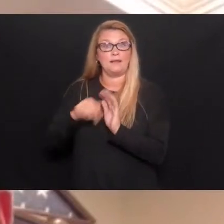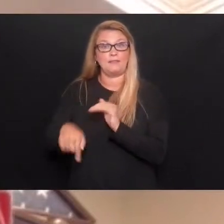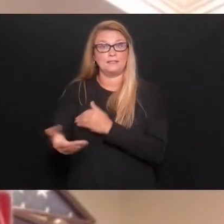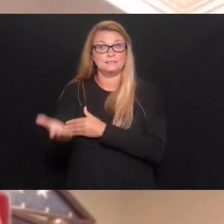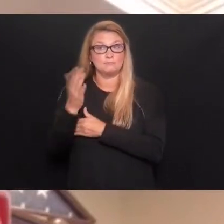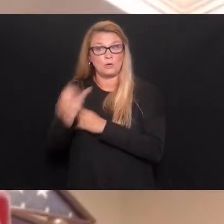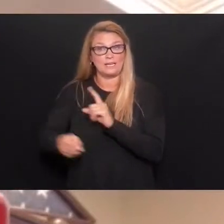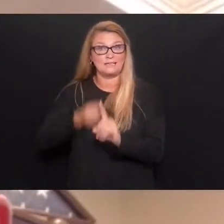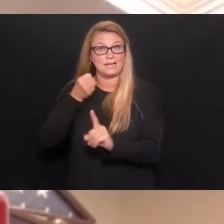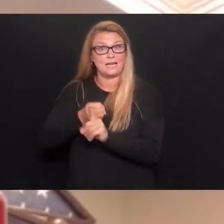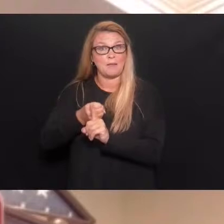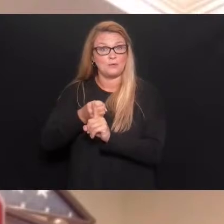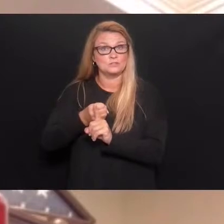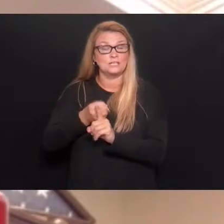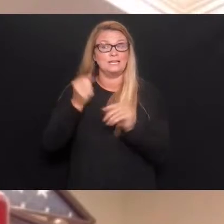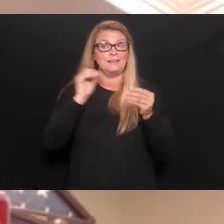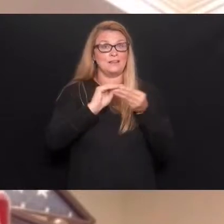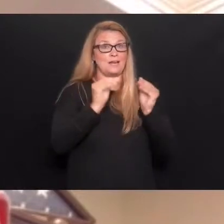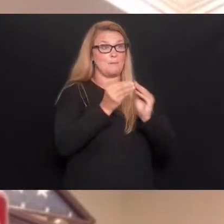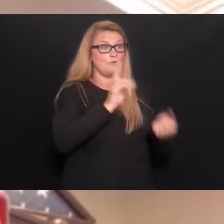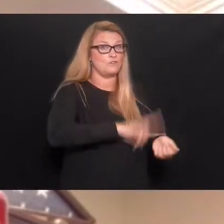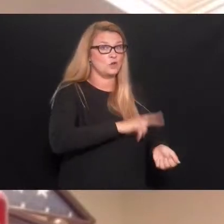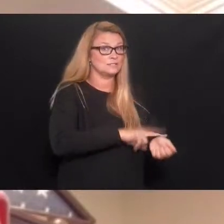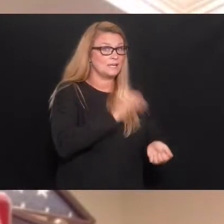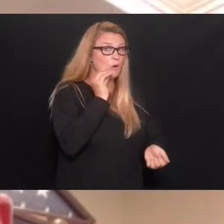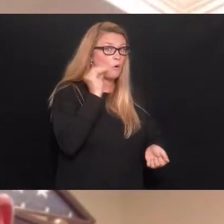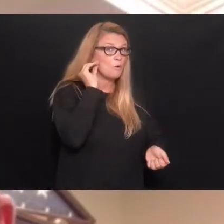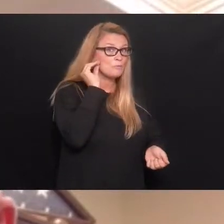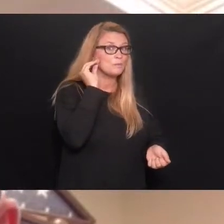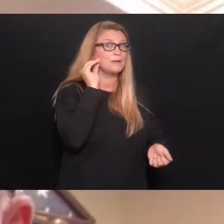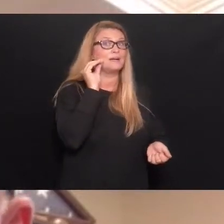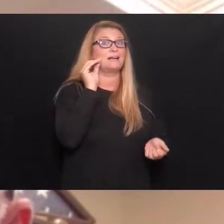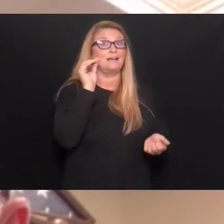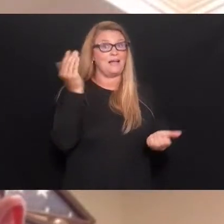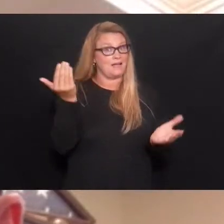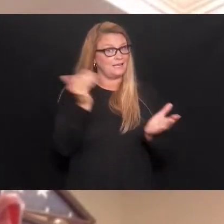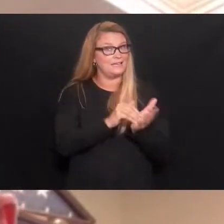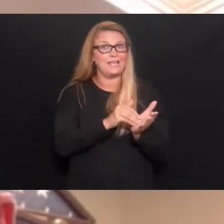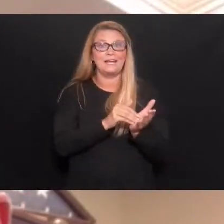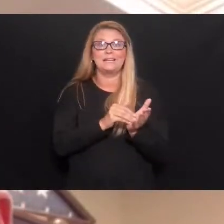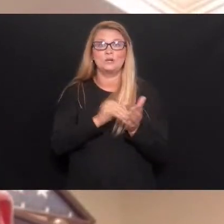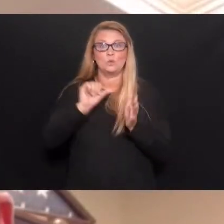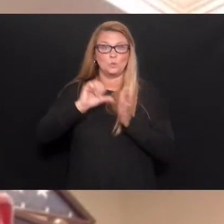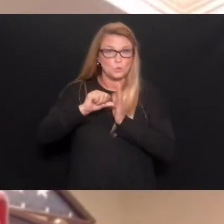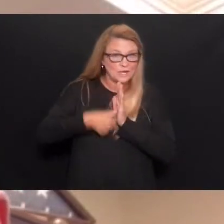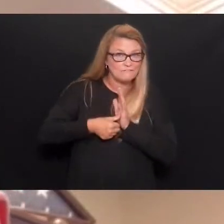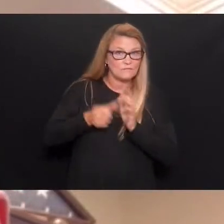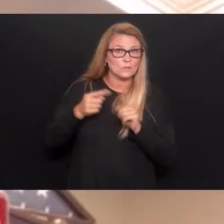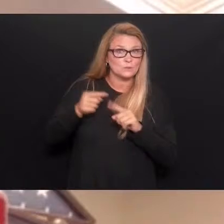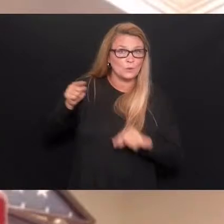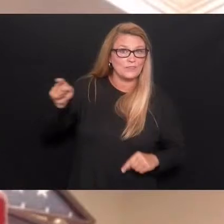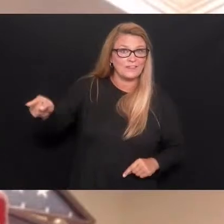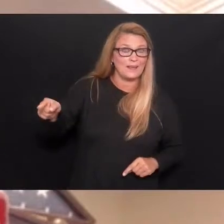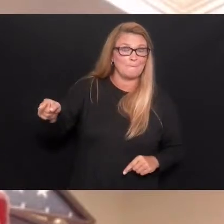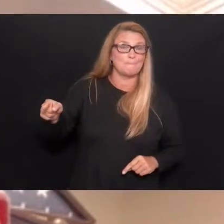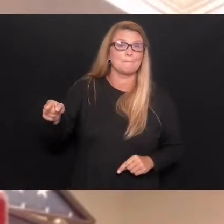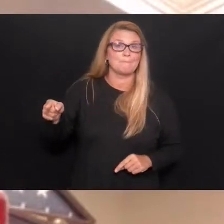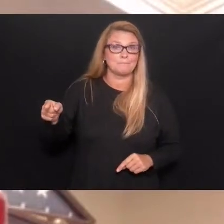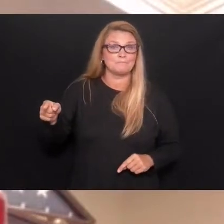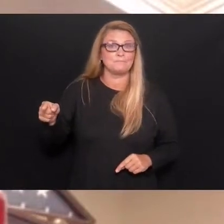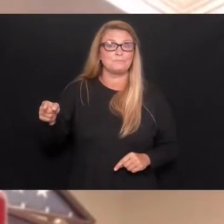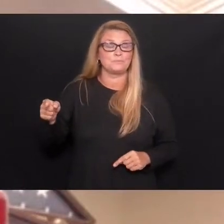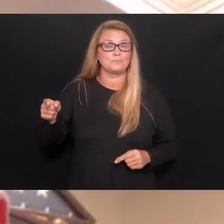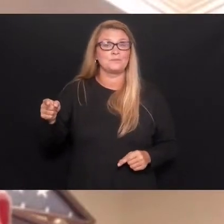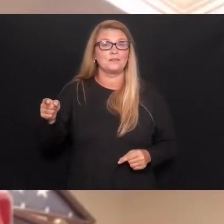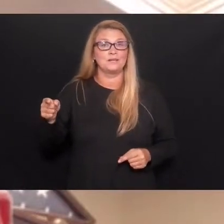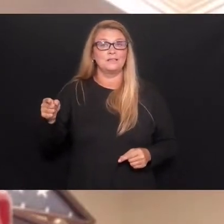numbers and number of outbreaks in nursing homes, and again have reinforced, Clay and I have reinforced the